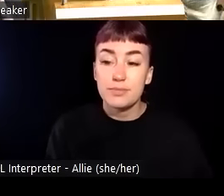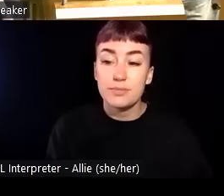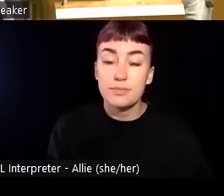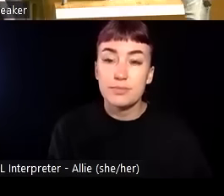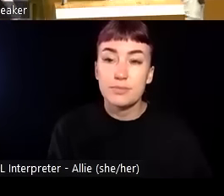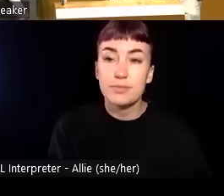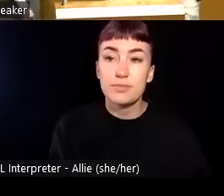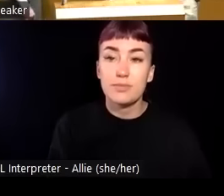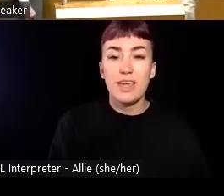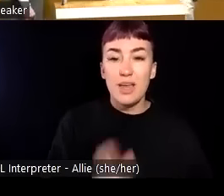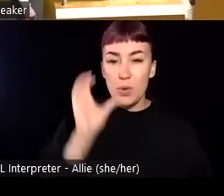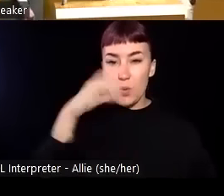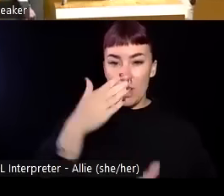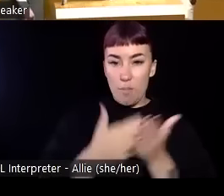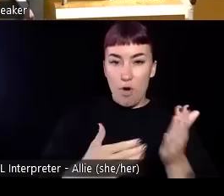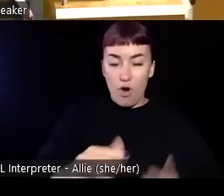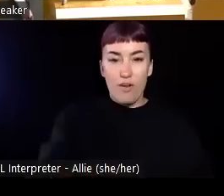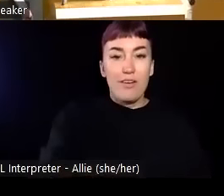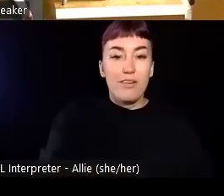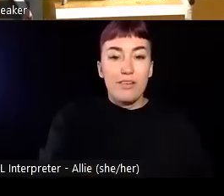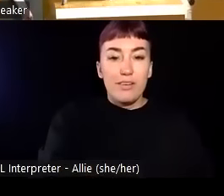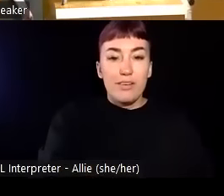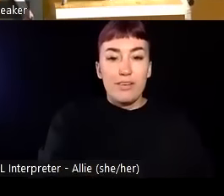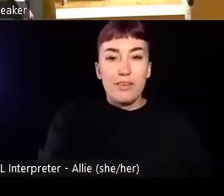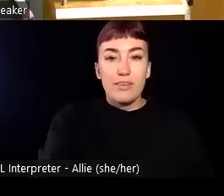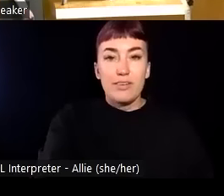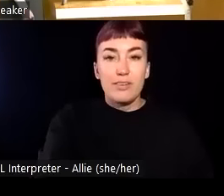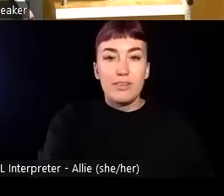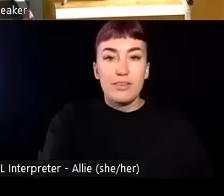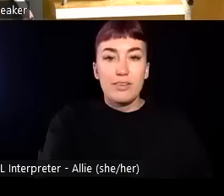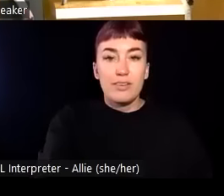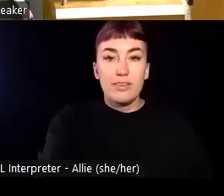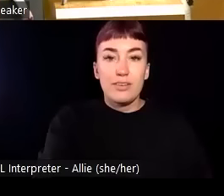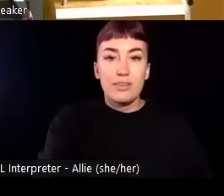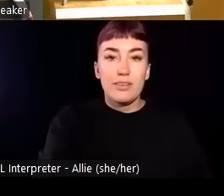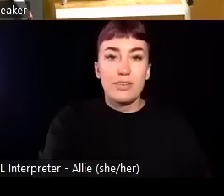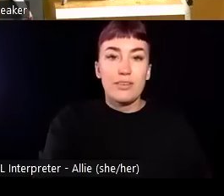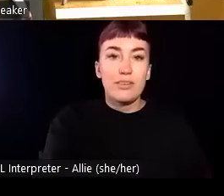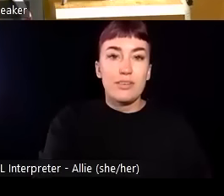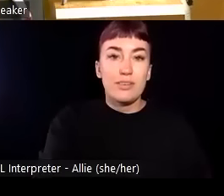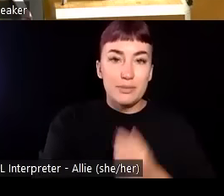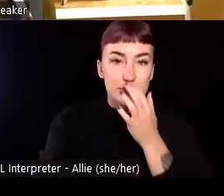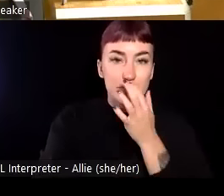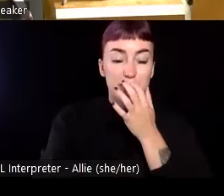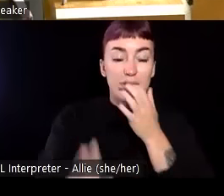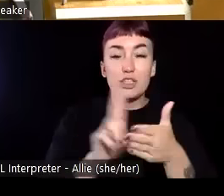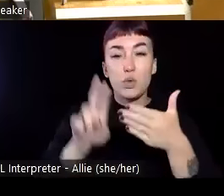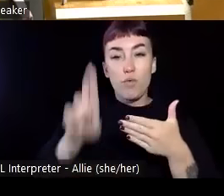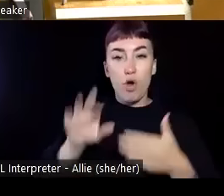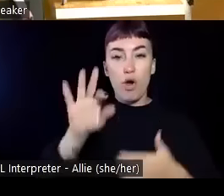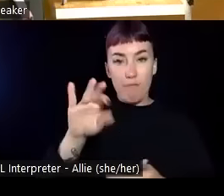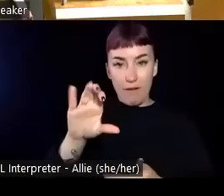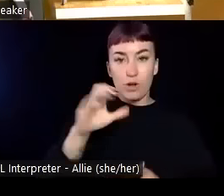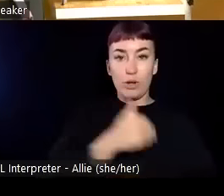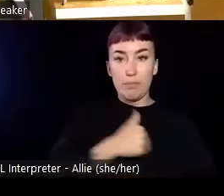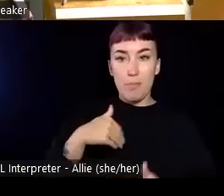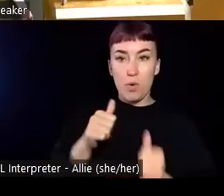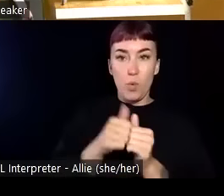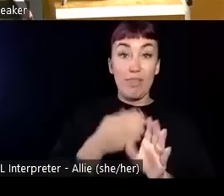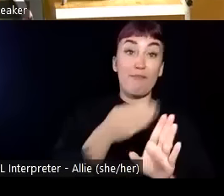It was a weird part of me as a U of R faculty member with this former U of R student. And I had